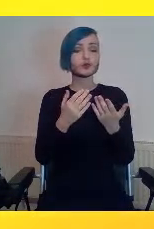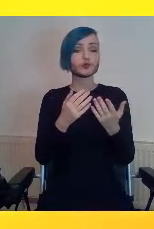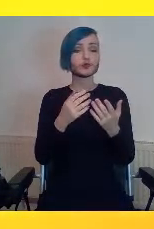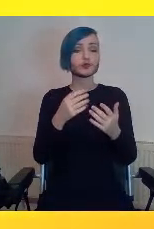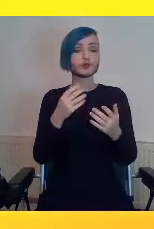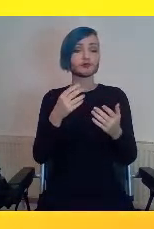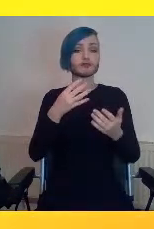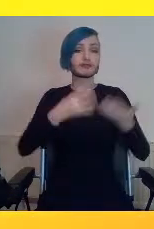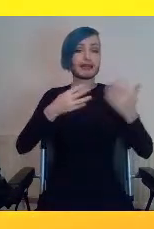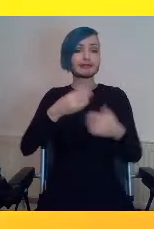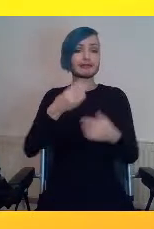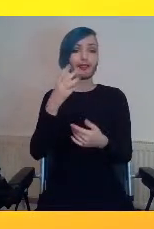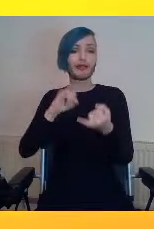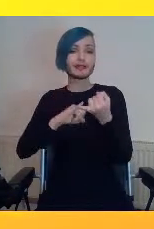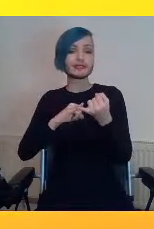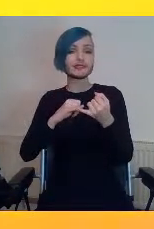century.